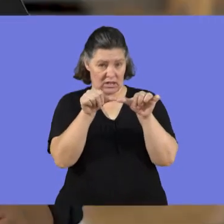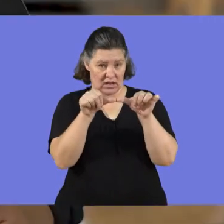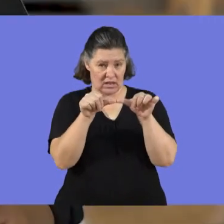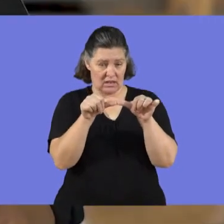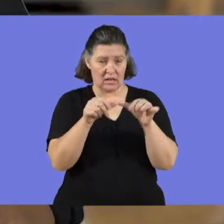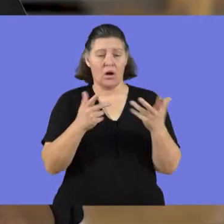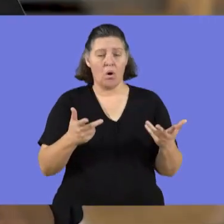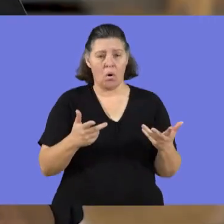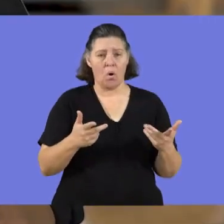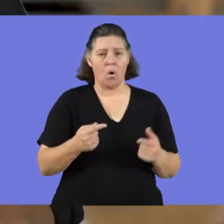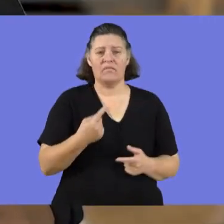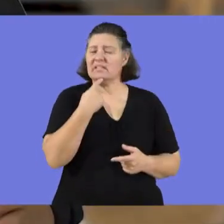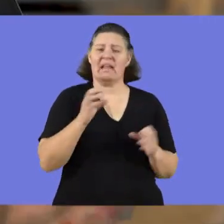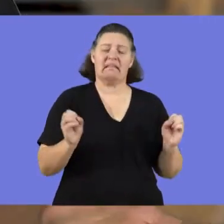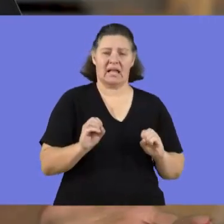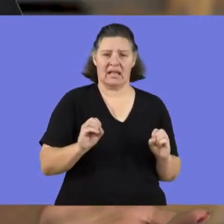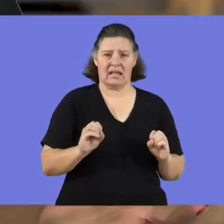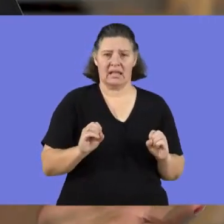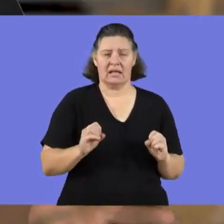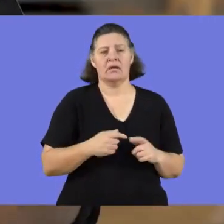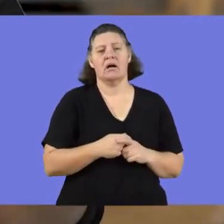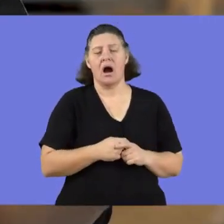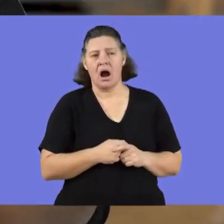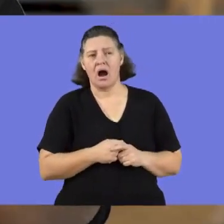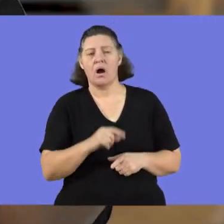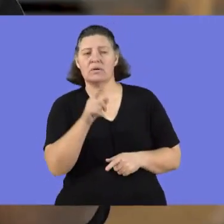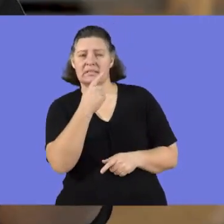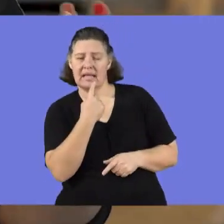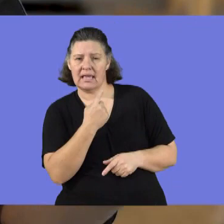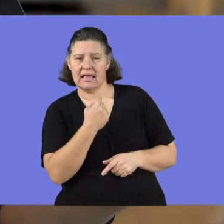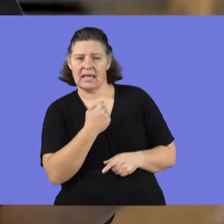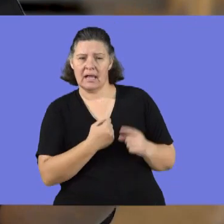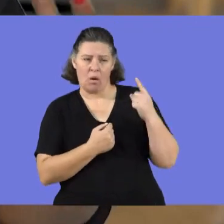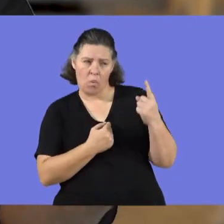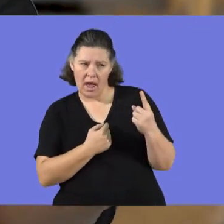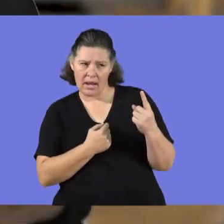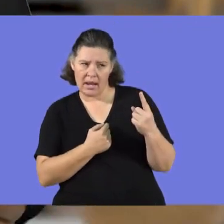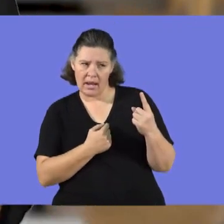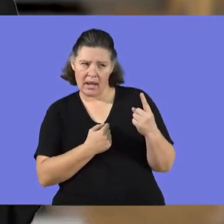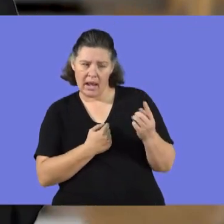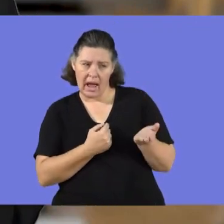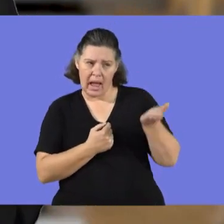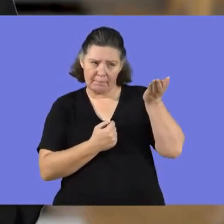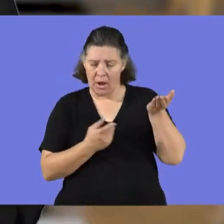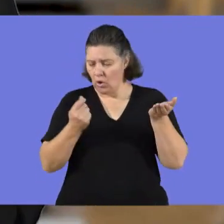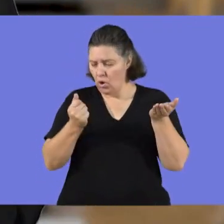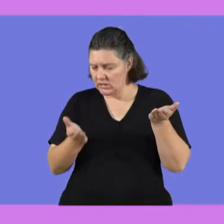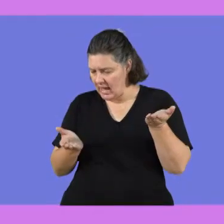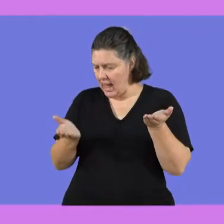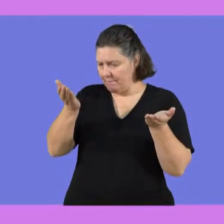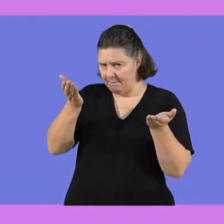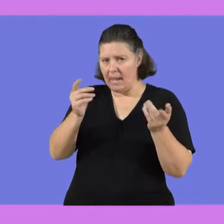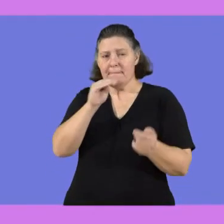remember, once we say is directly proportional, or even if it is not mentioned, once you see that when